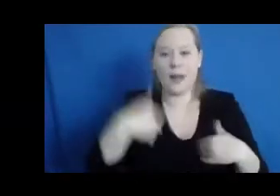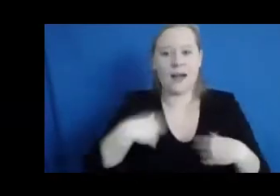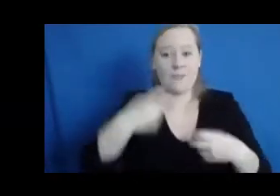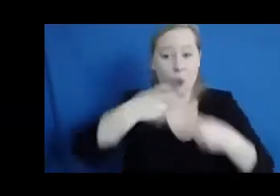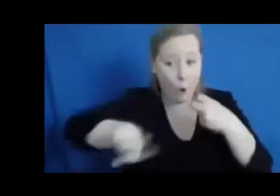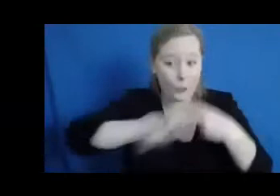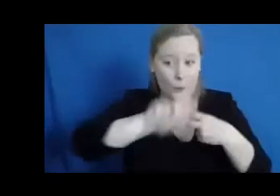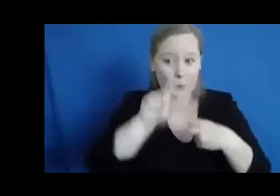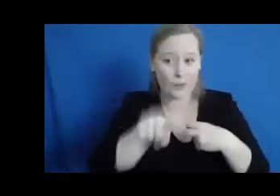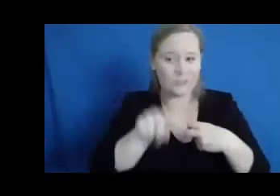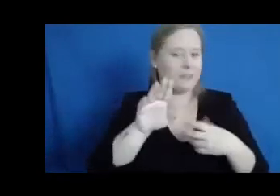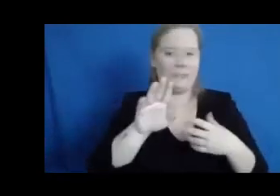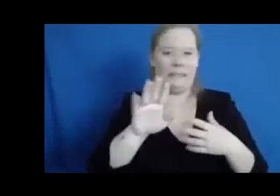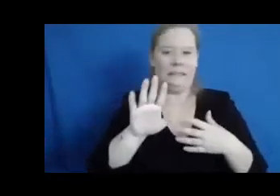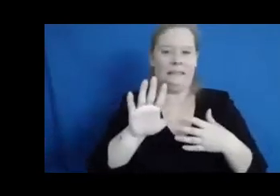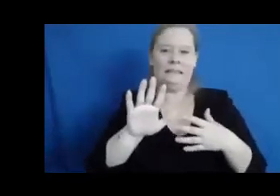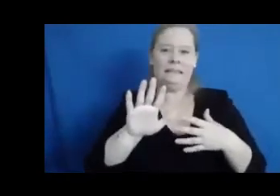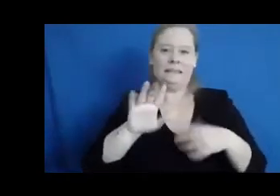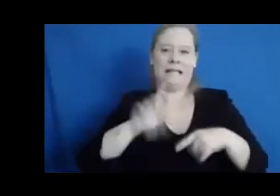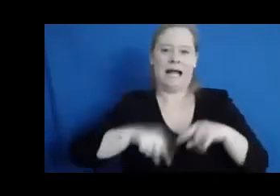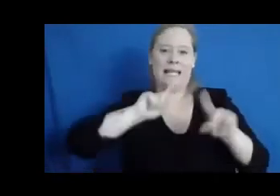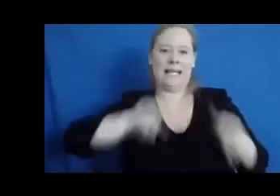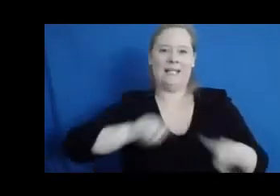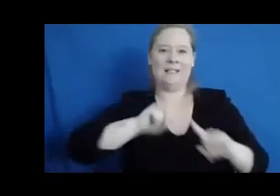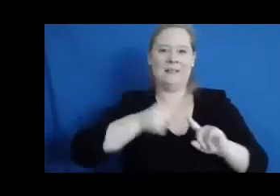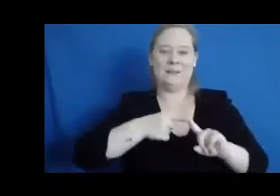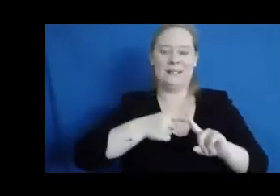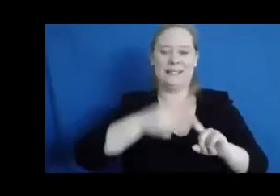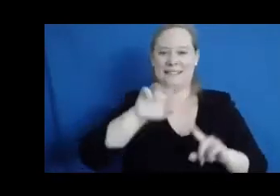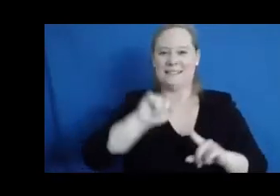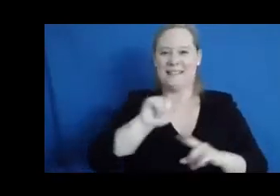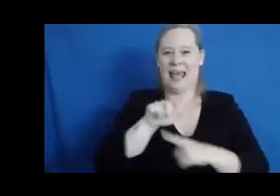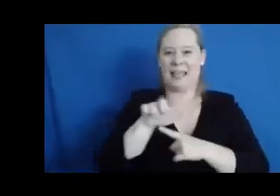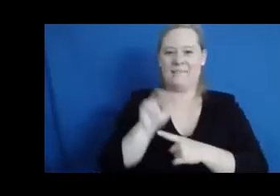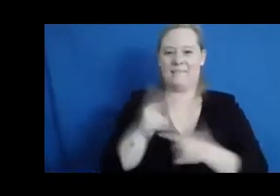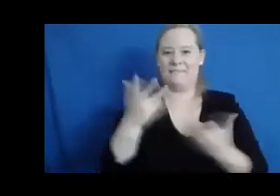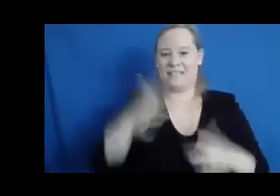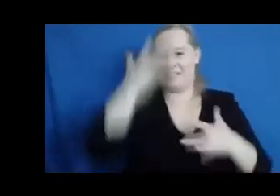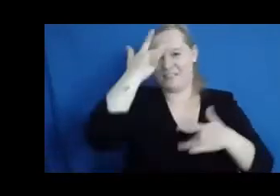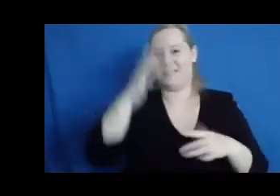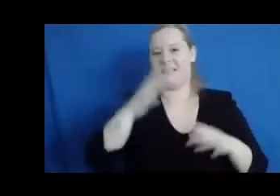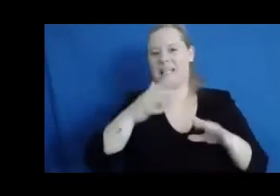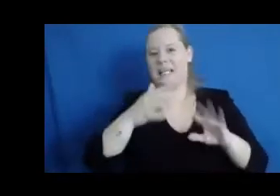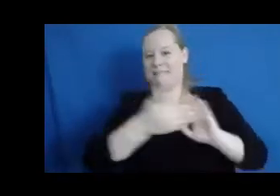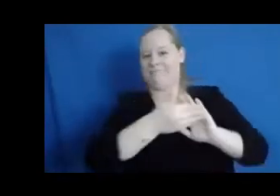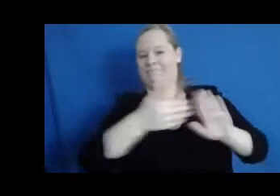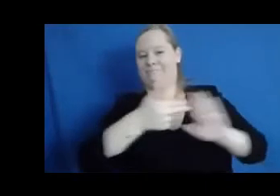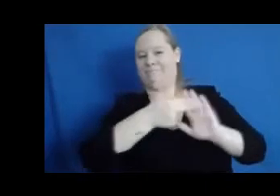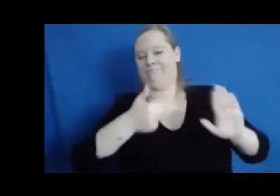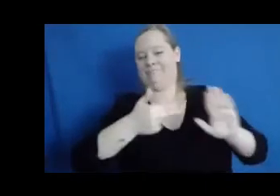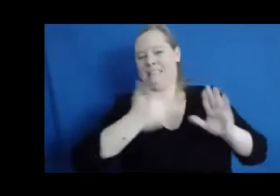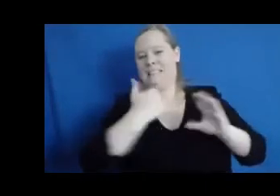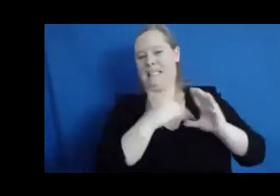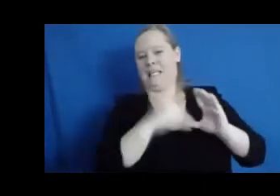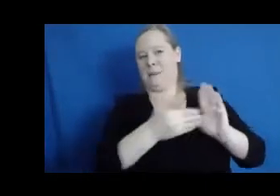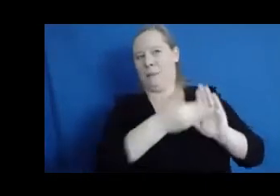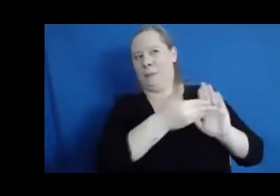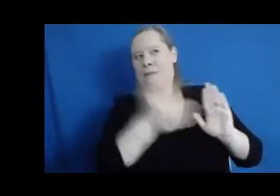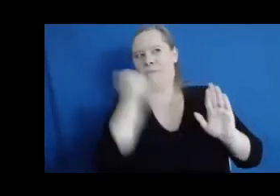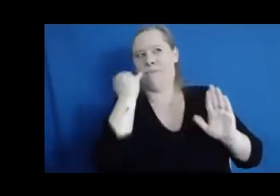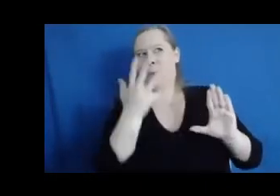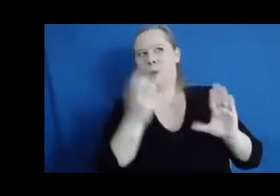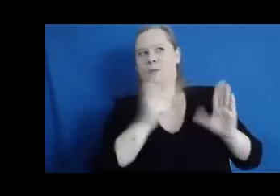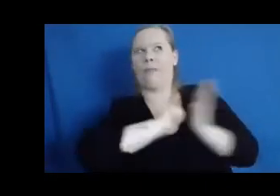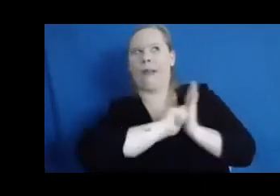you to Talon to answer when he gets back from sick leave. His email address is here on this slide if you wanted to take note of that.